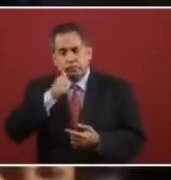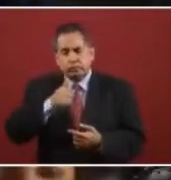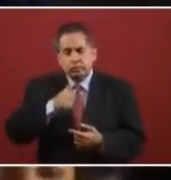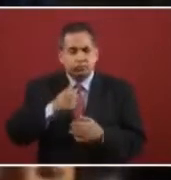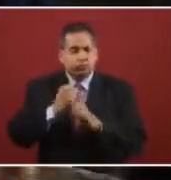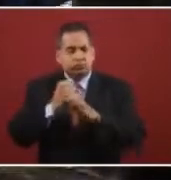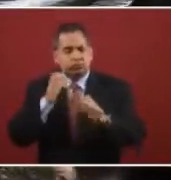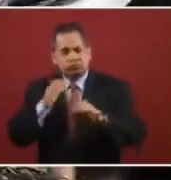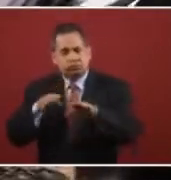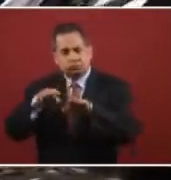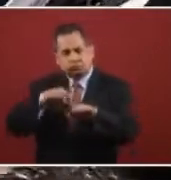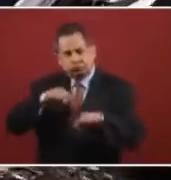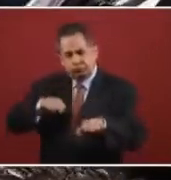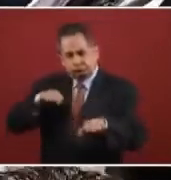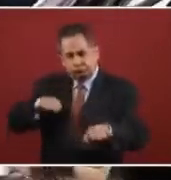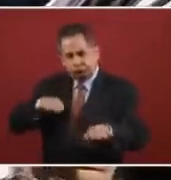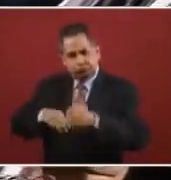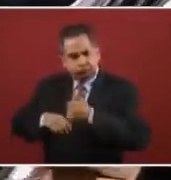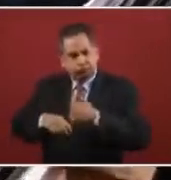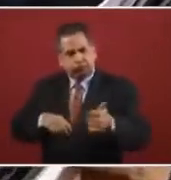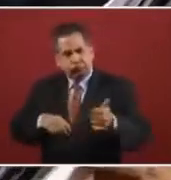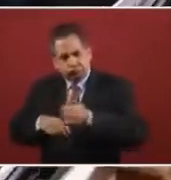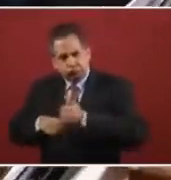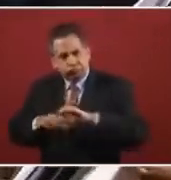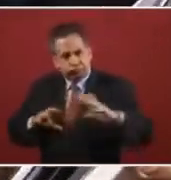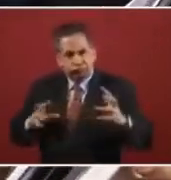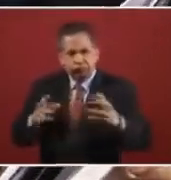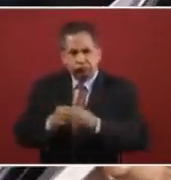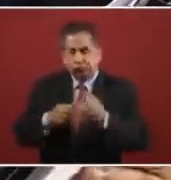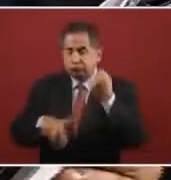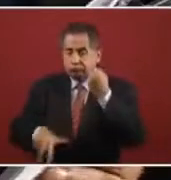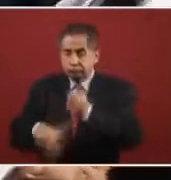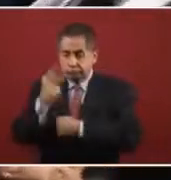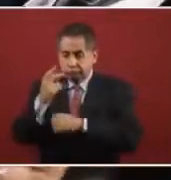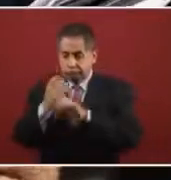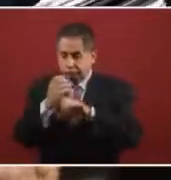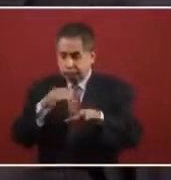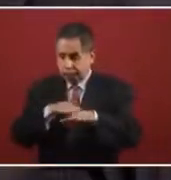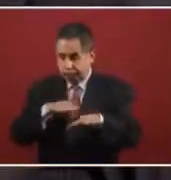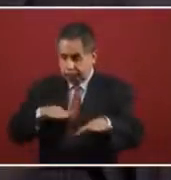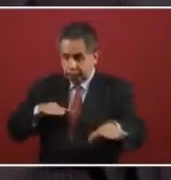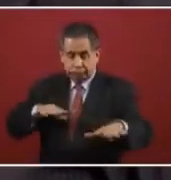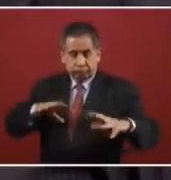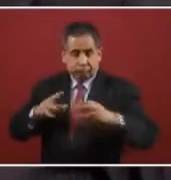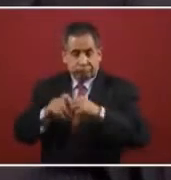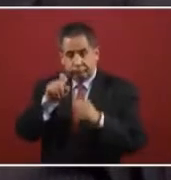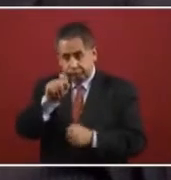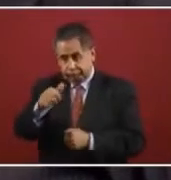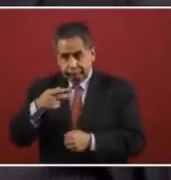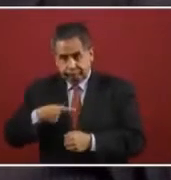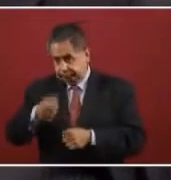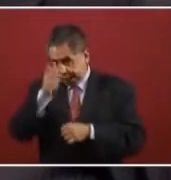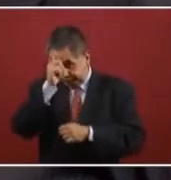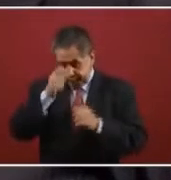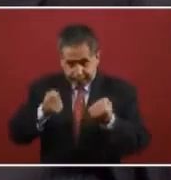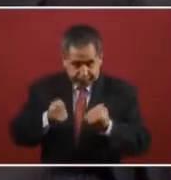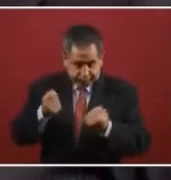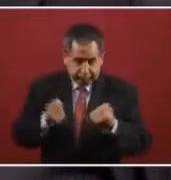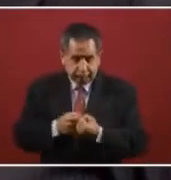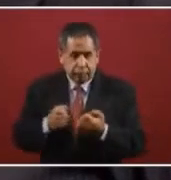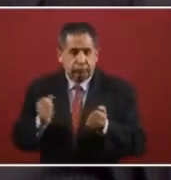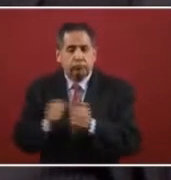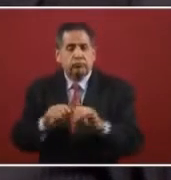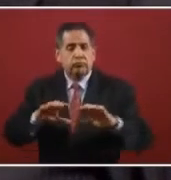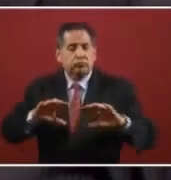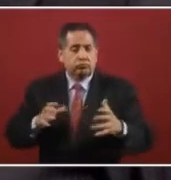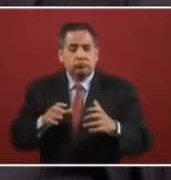always go in a convoy el convoy incluye 13 pipas and it's got 13 operadores y van escoltados por